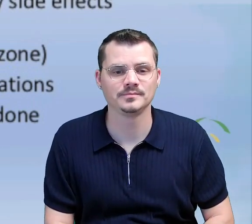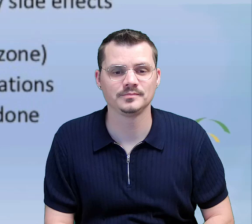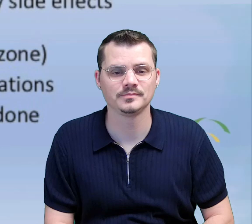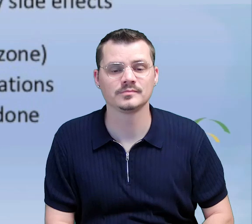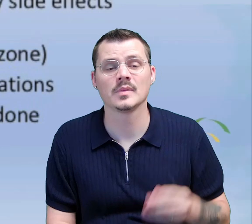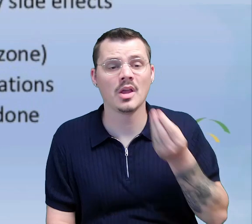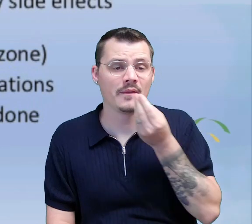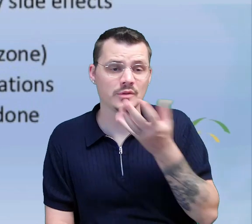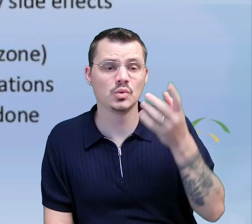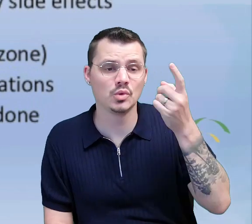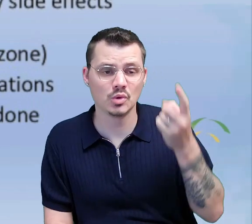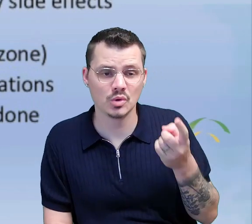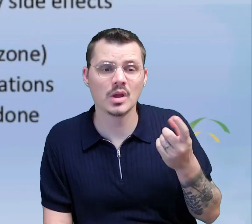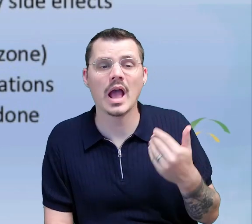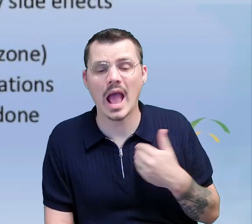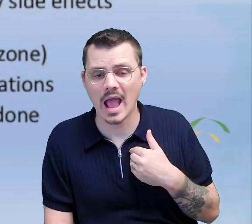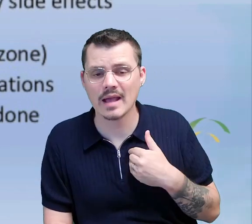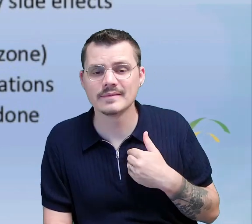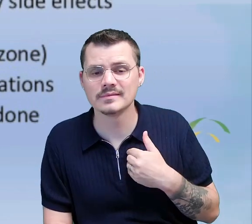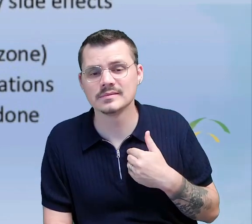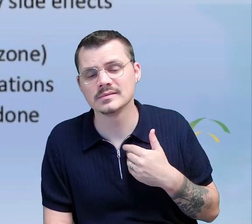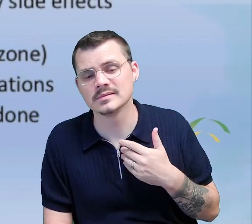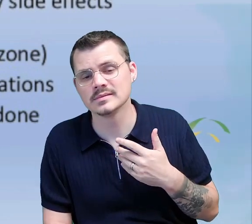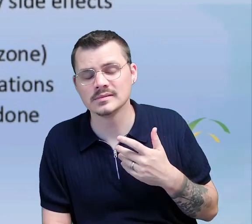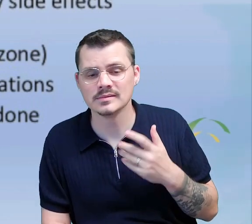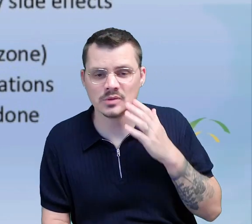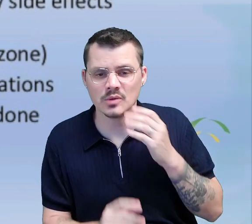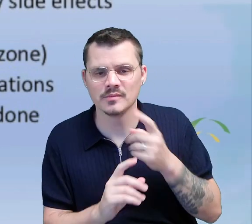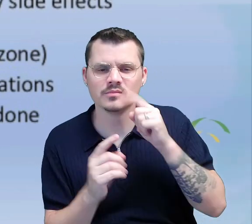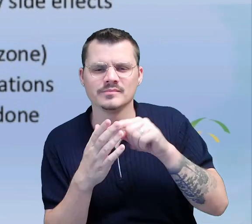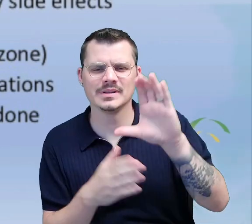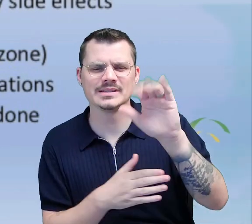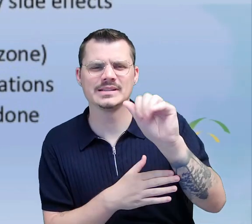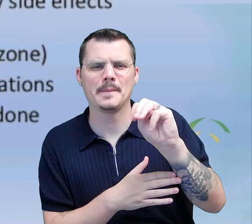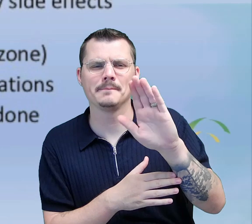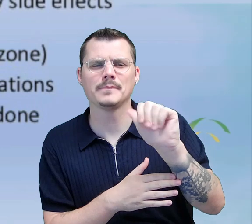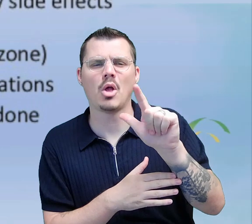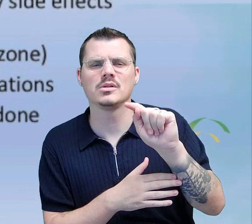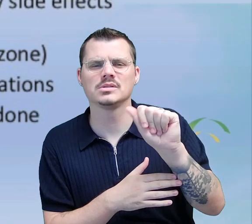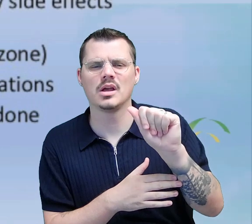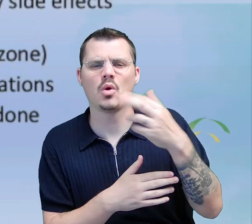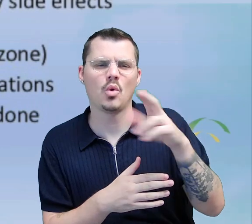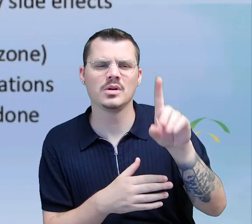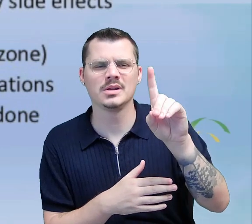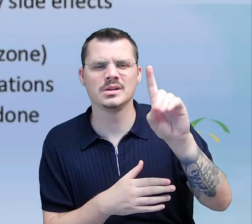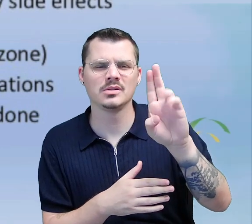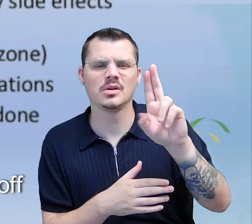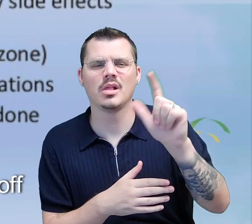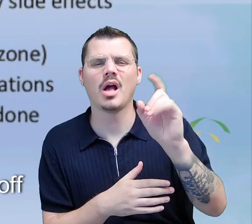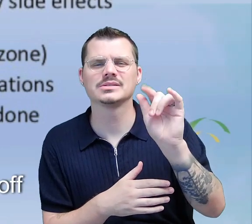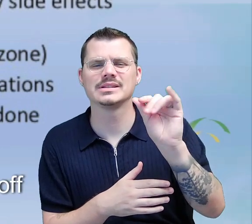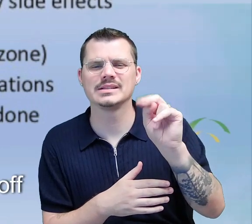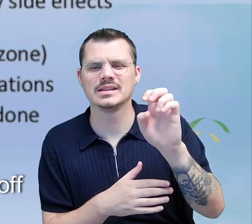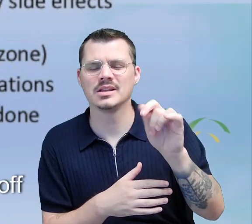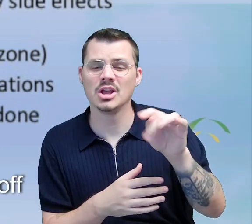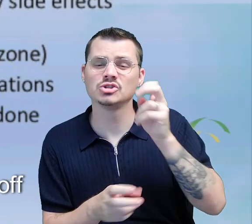A couple of them have a couple of peculiars. For example, Cymbalta or duloxetine, it's